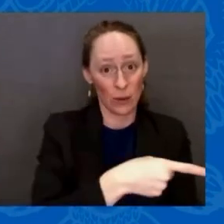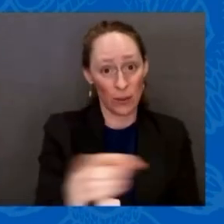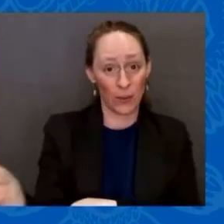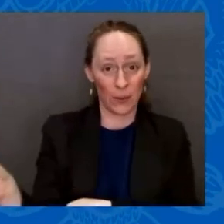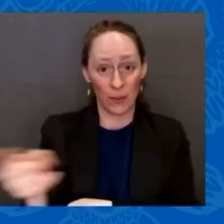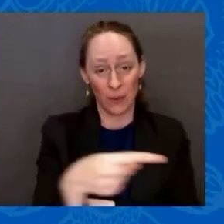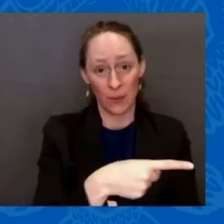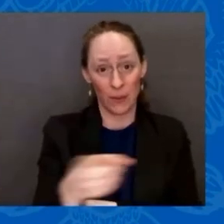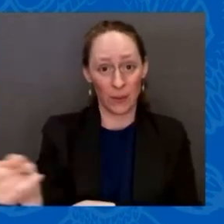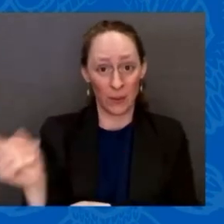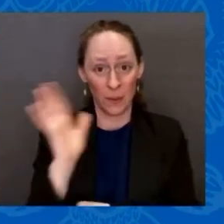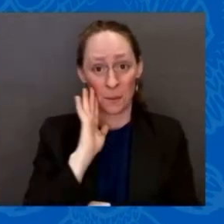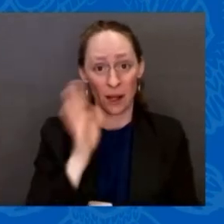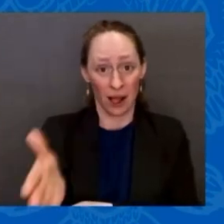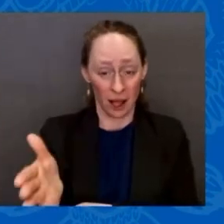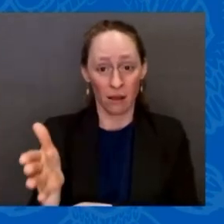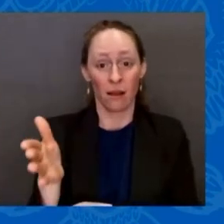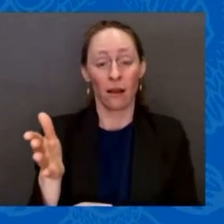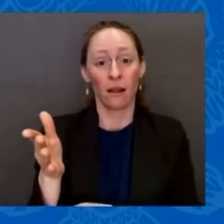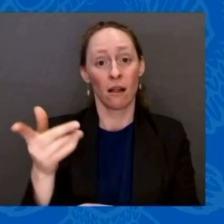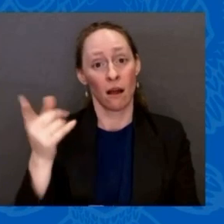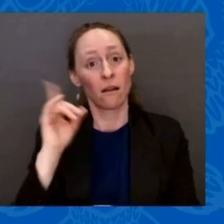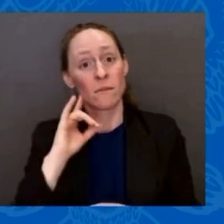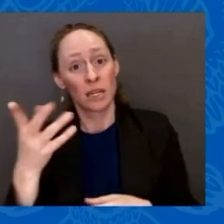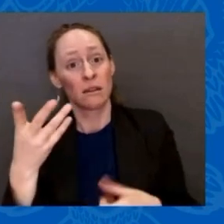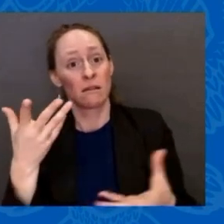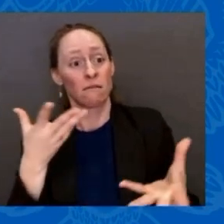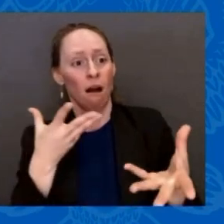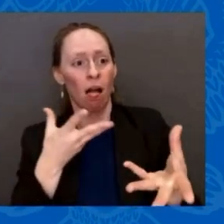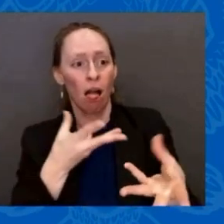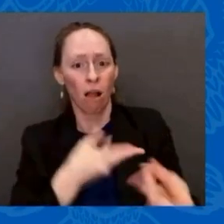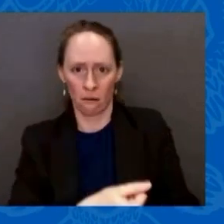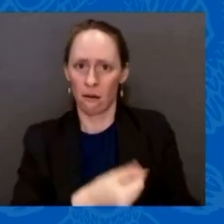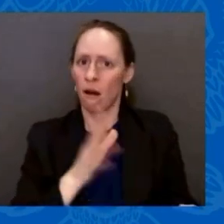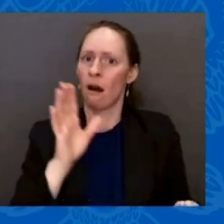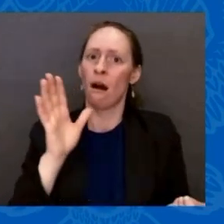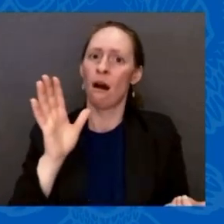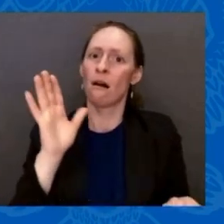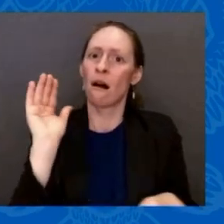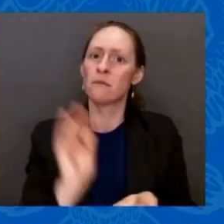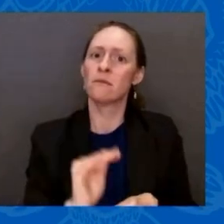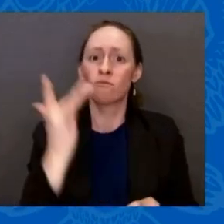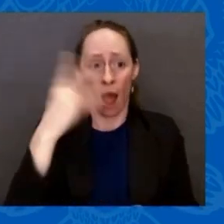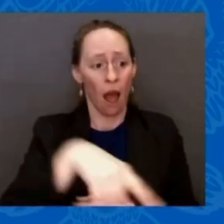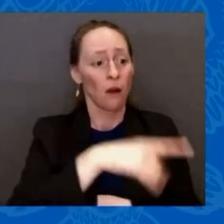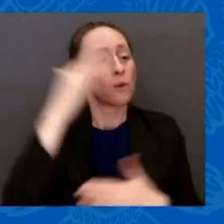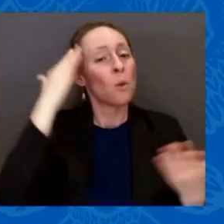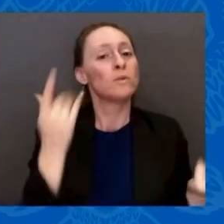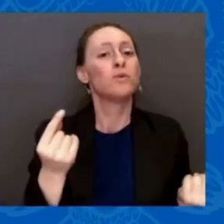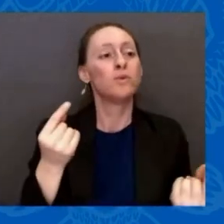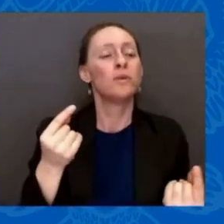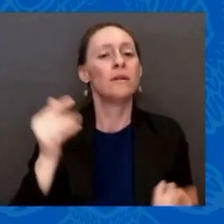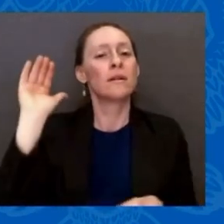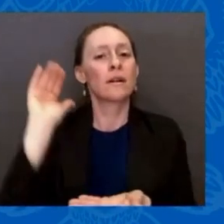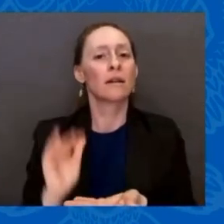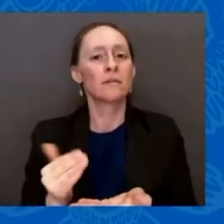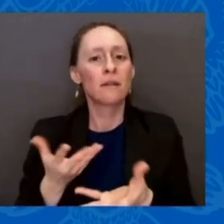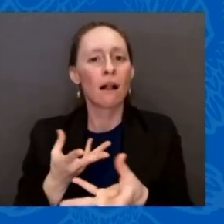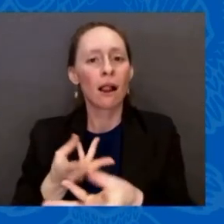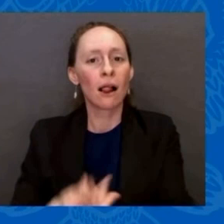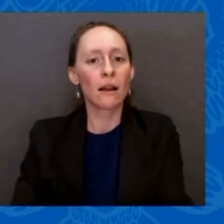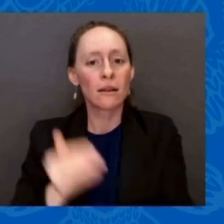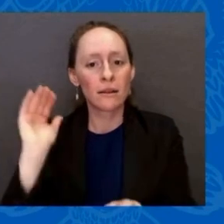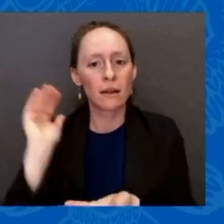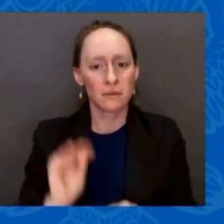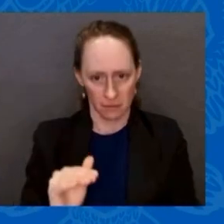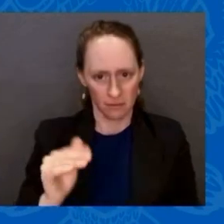true. It lasts longer. You don't have to worry about whether that socket's going to work. Look, young people are